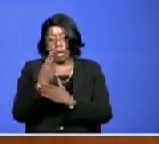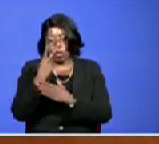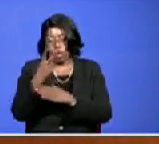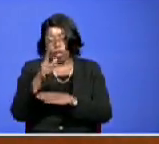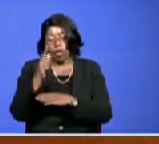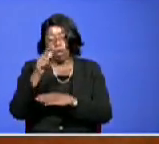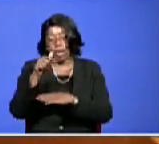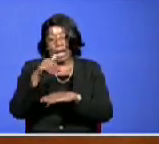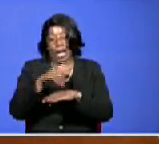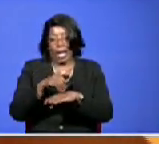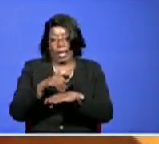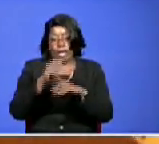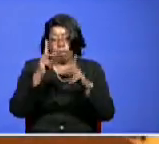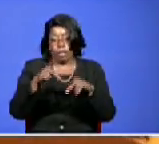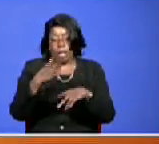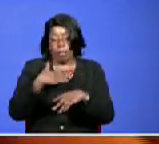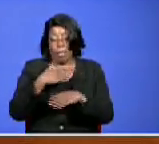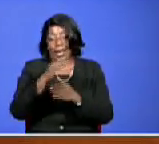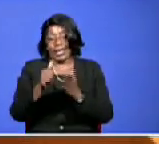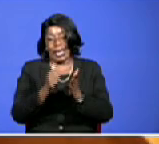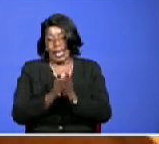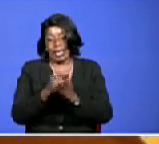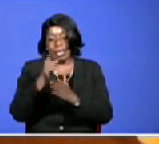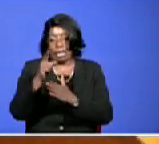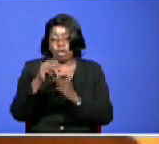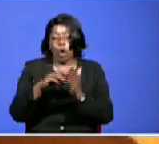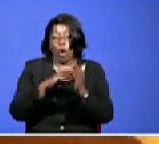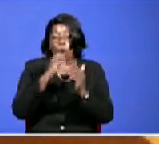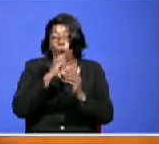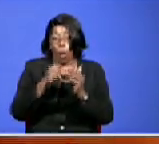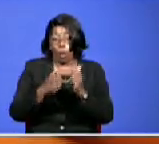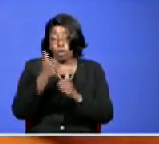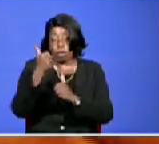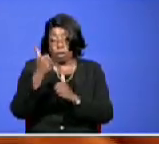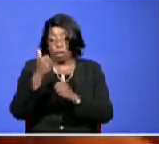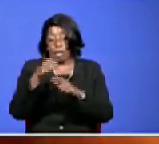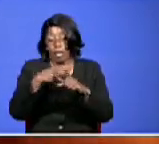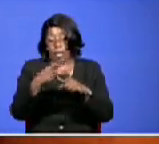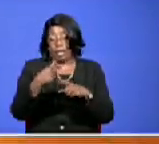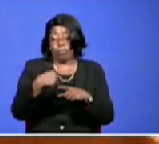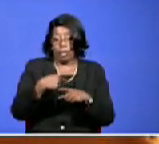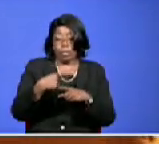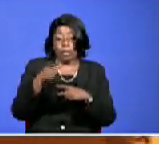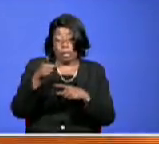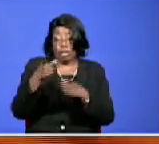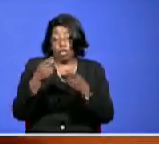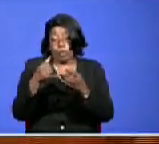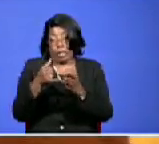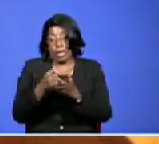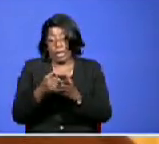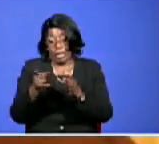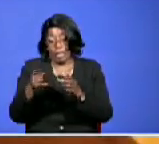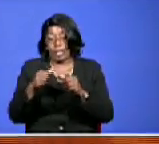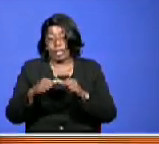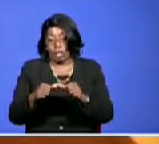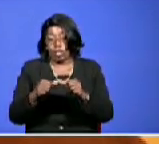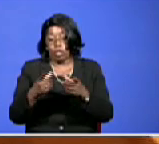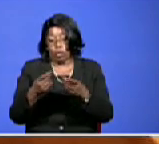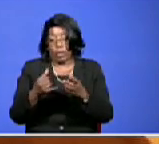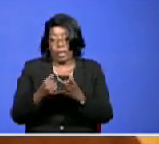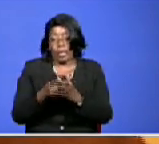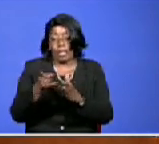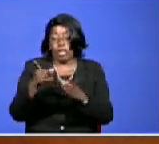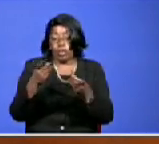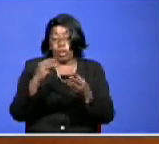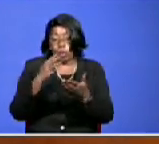at somebody at my age and say, okay, he's much older than I am, and he's doing it, and he's continuing to do it, and he's doing well